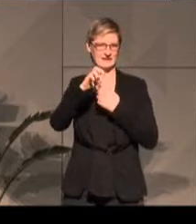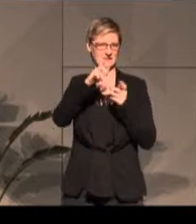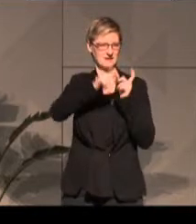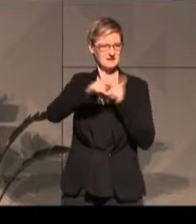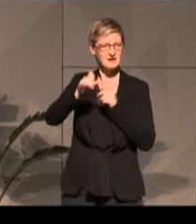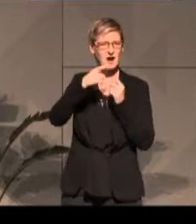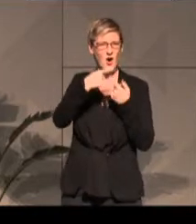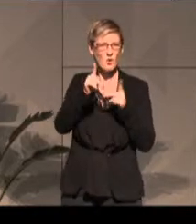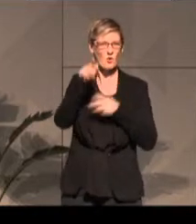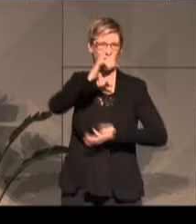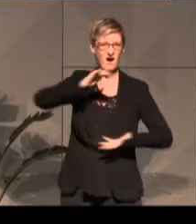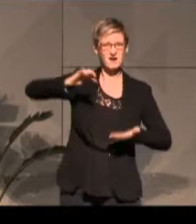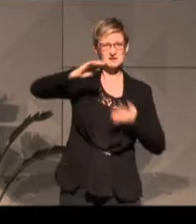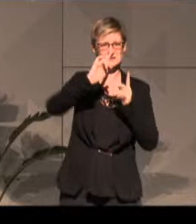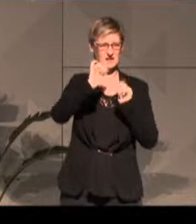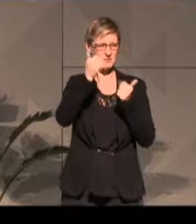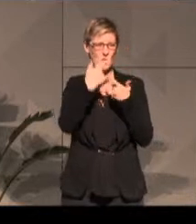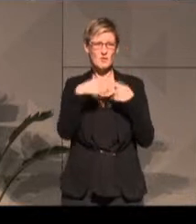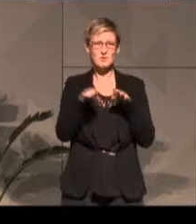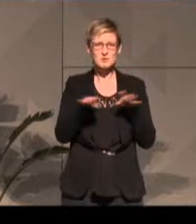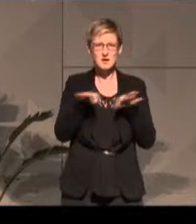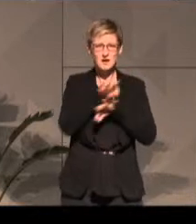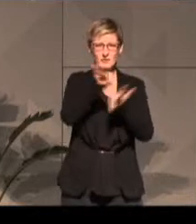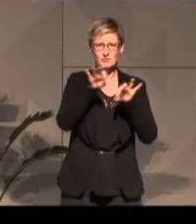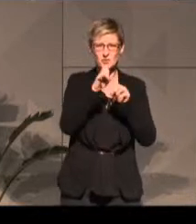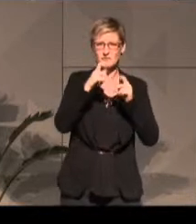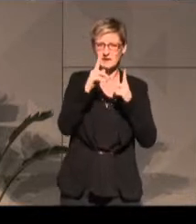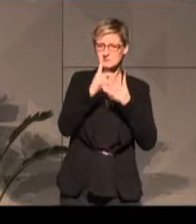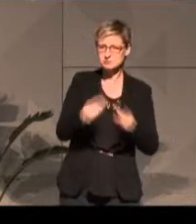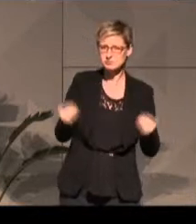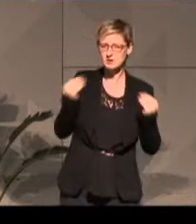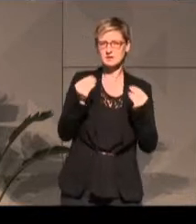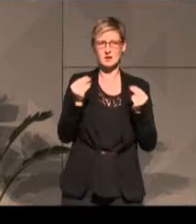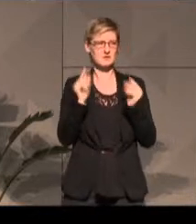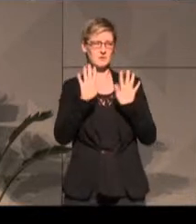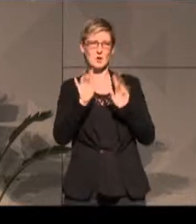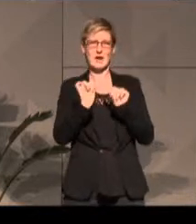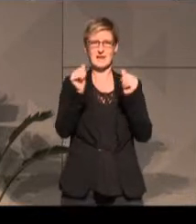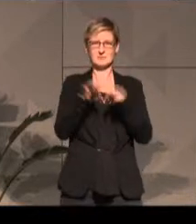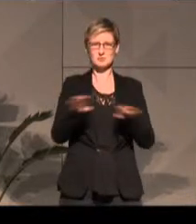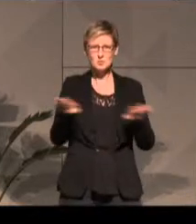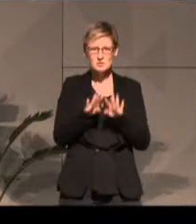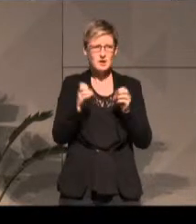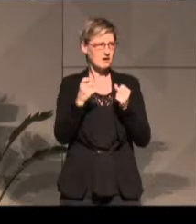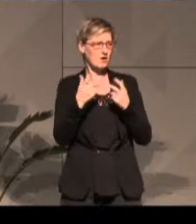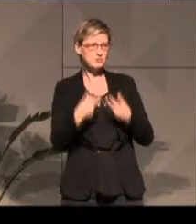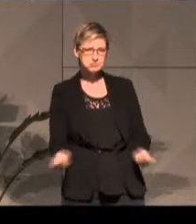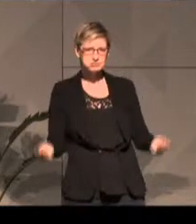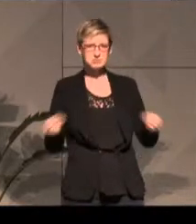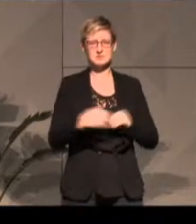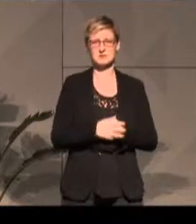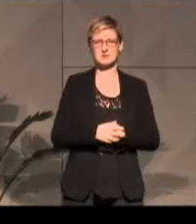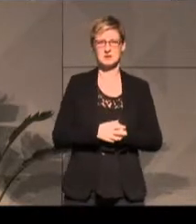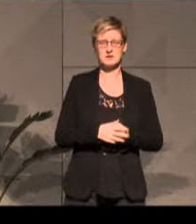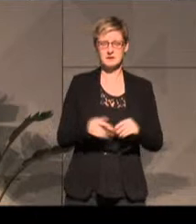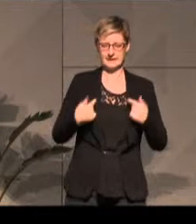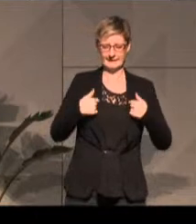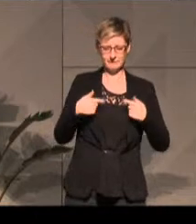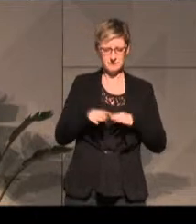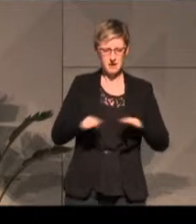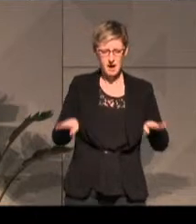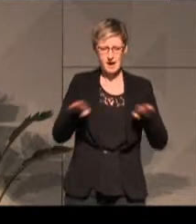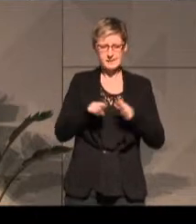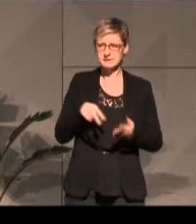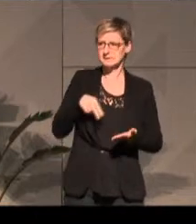of the livelihoods of indigenous communities living in the Arctic ice. And it's incredibly beautiful. It's